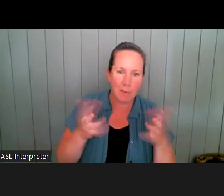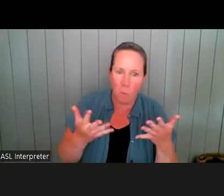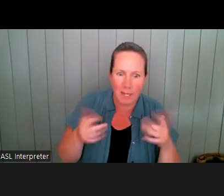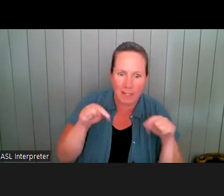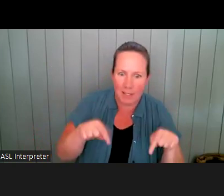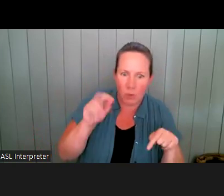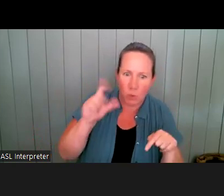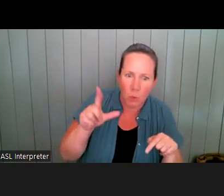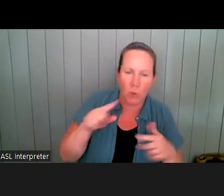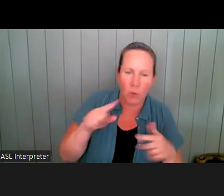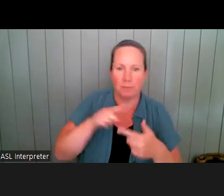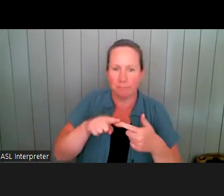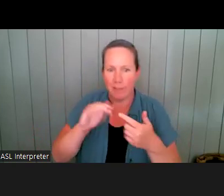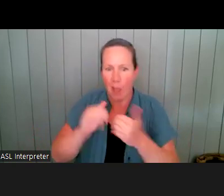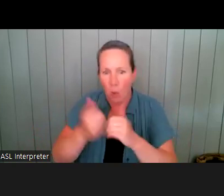as you mentioned, sort of,